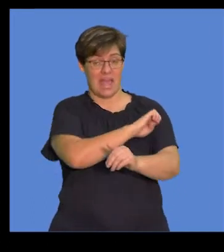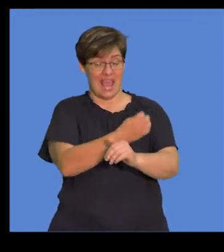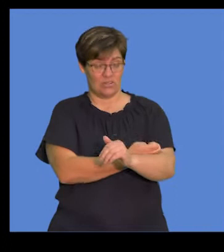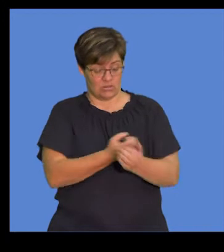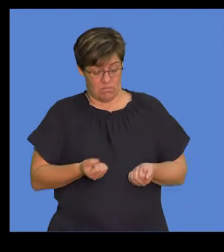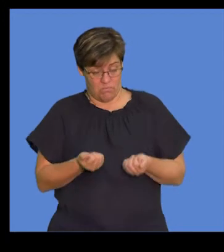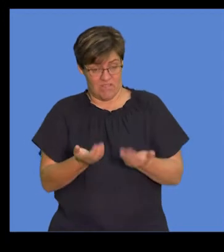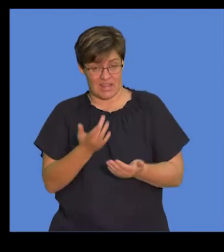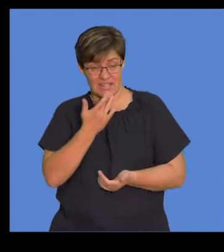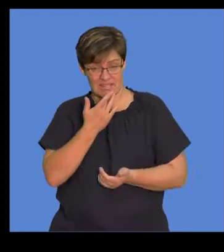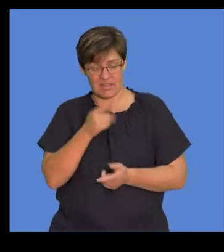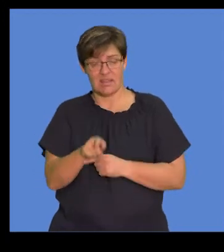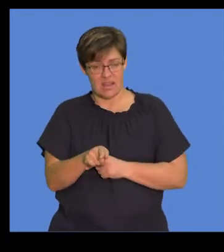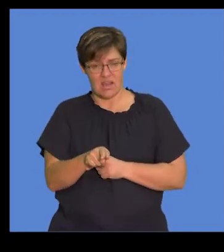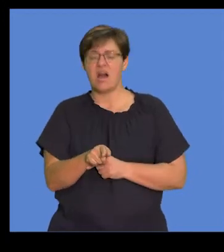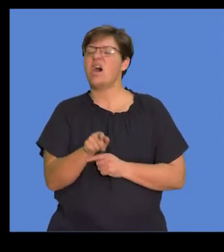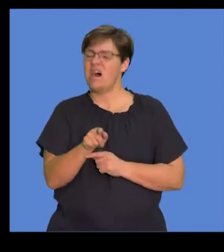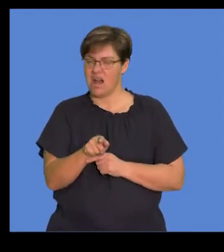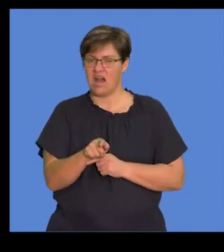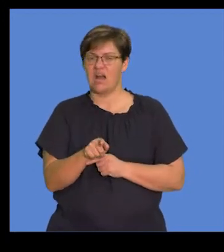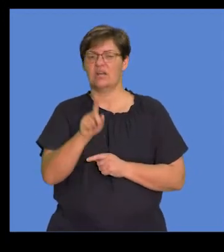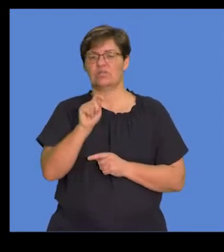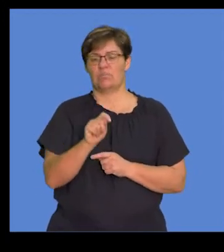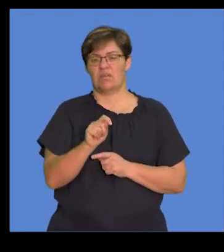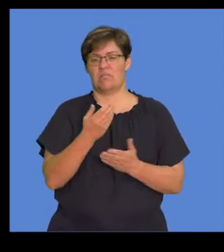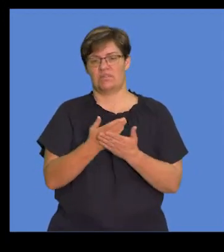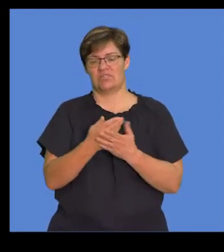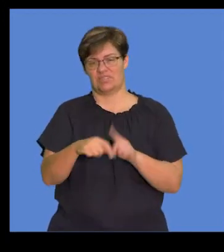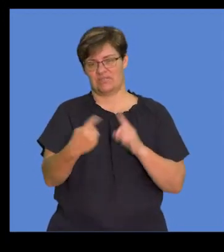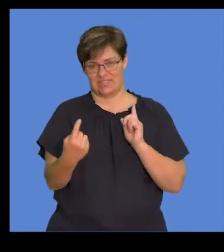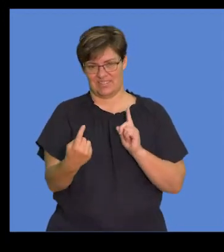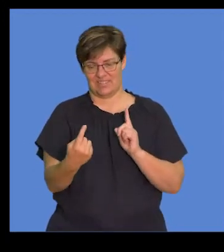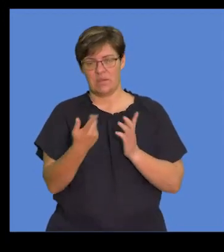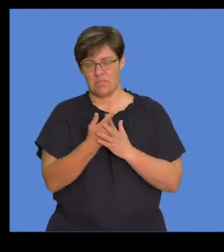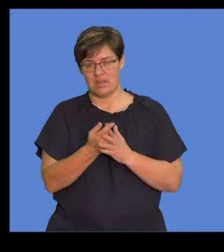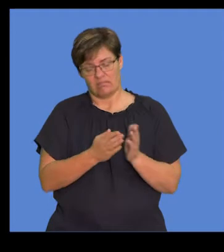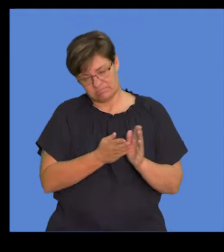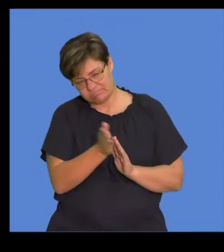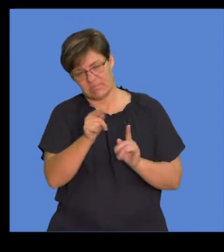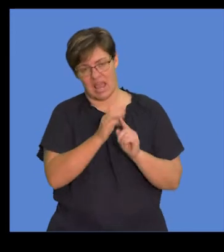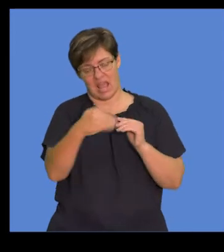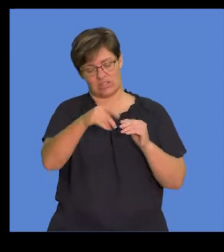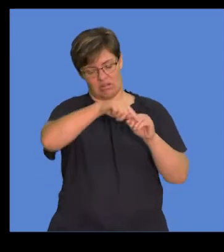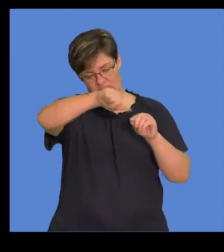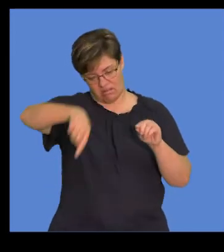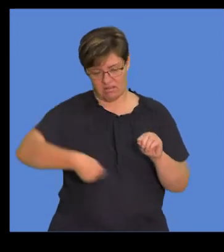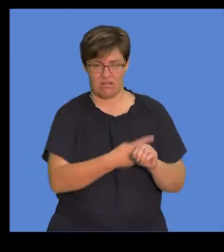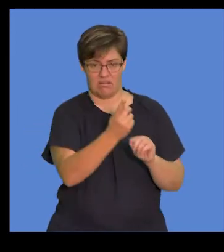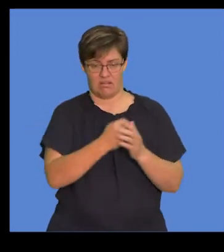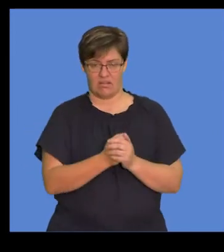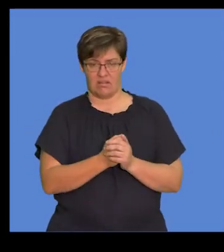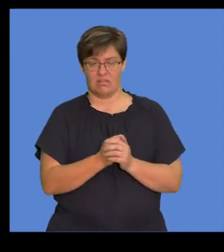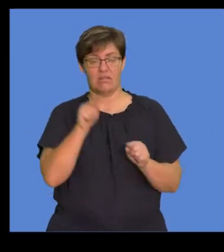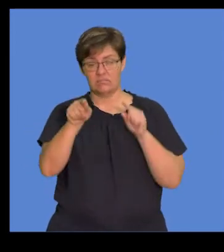the maximum energy that this battery can provide is actually equal to the terminal potential difference, which goes to the external circuit,